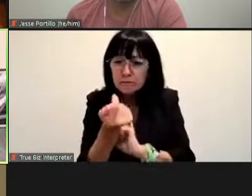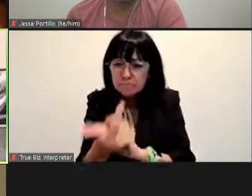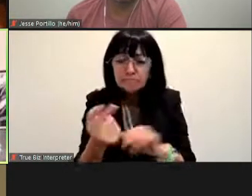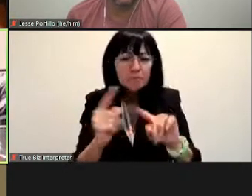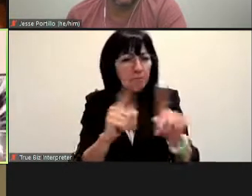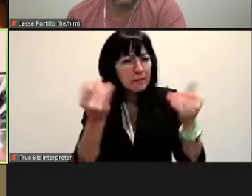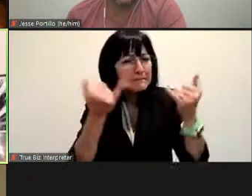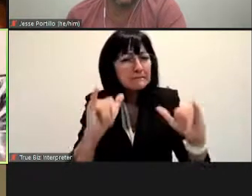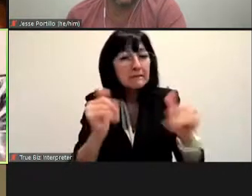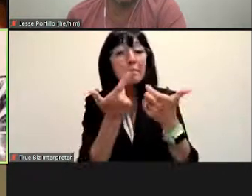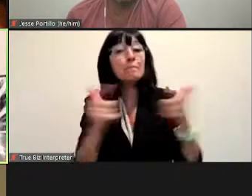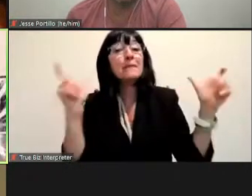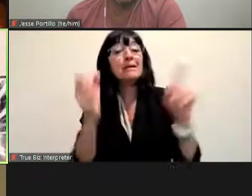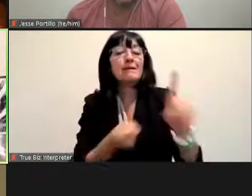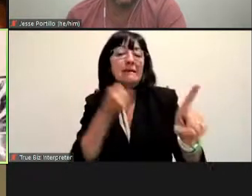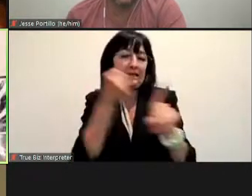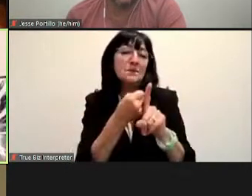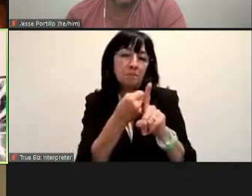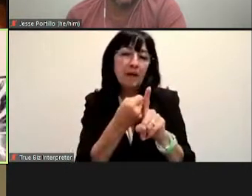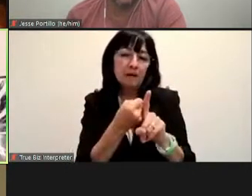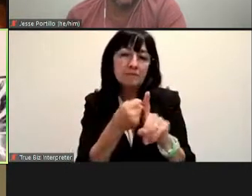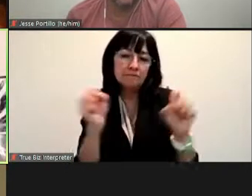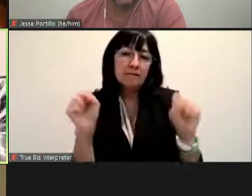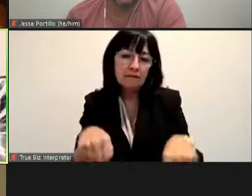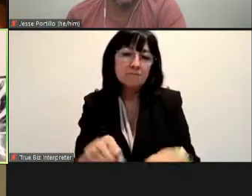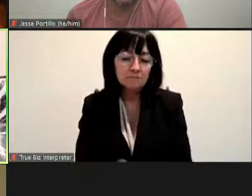the way you see the world as well.